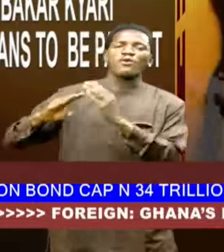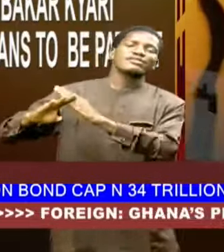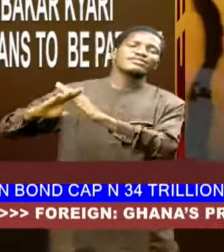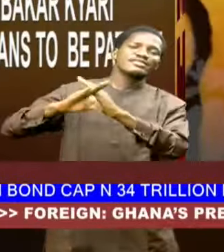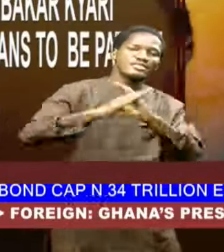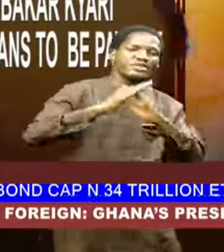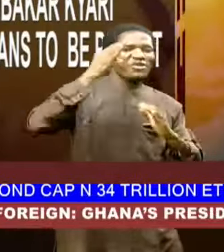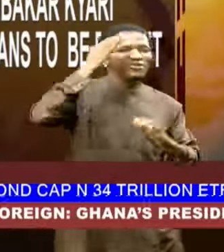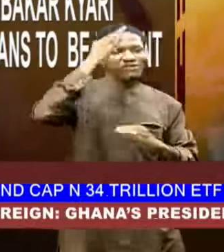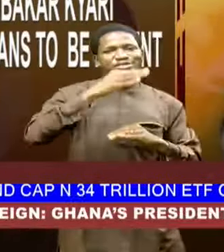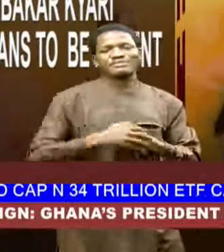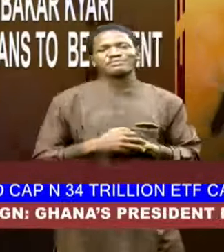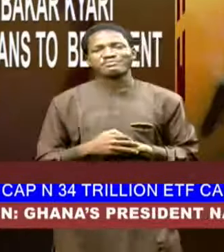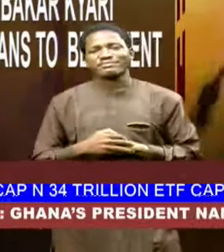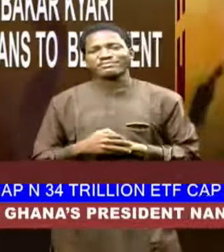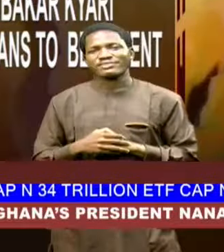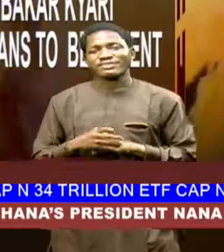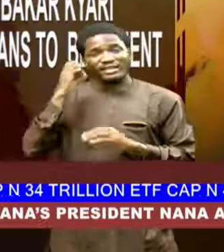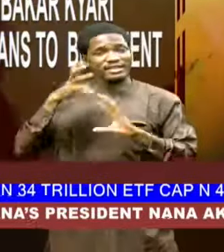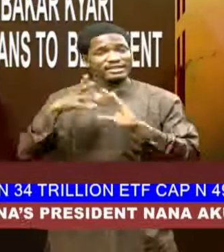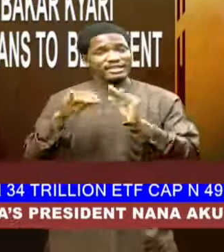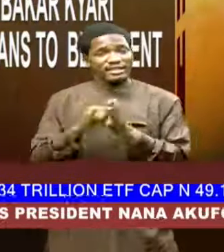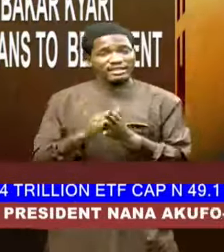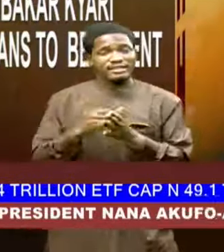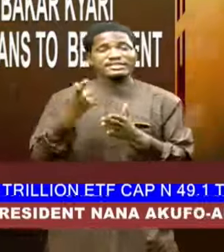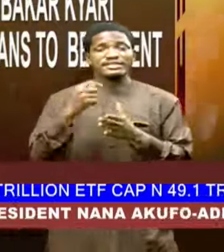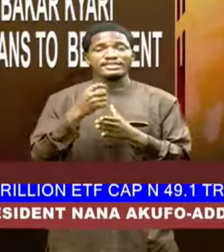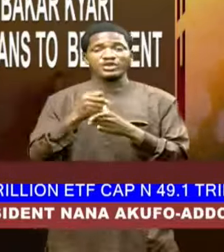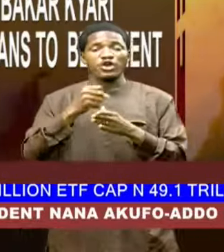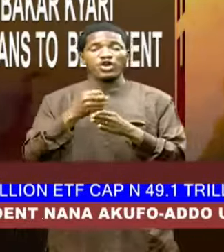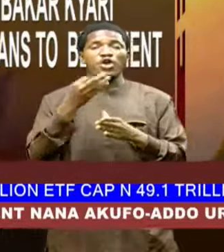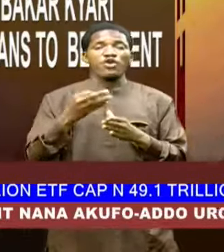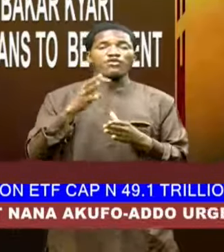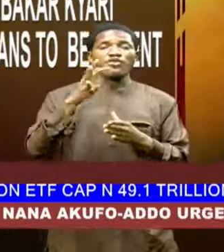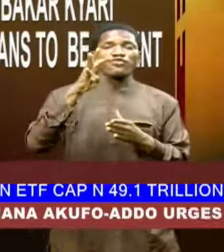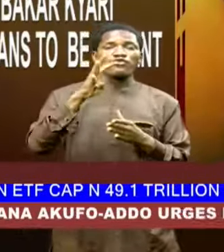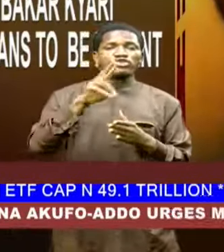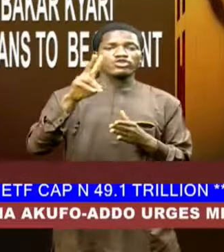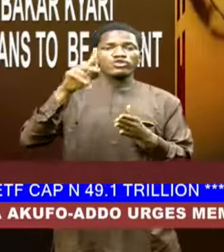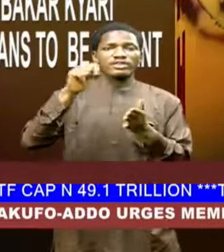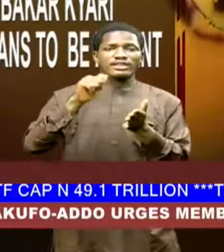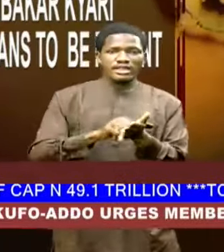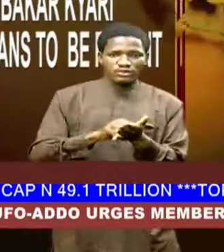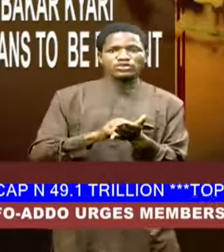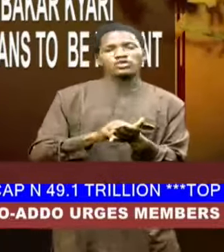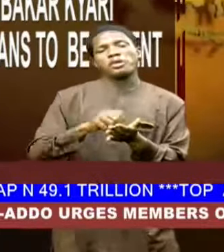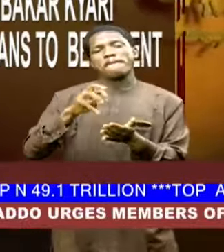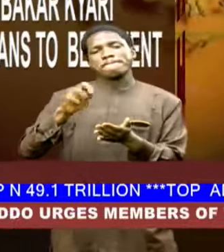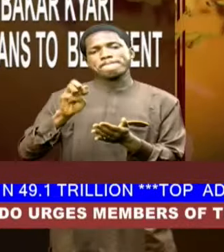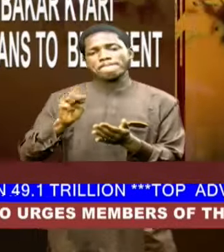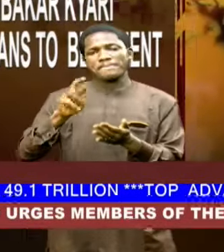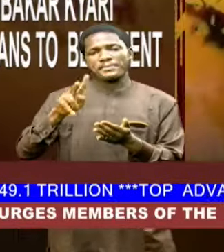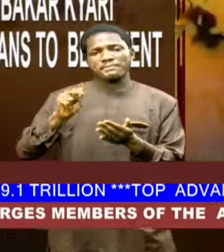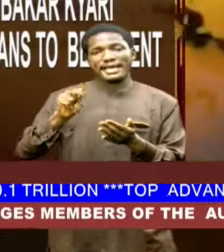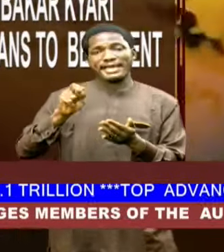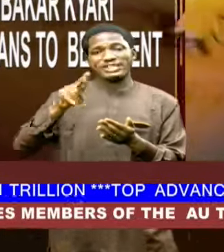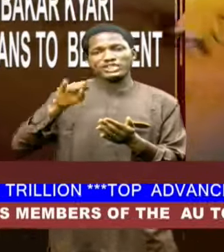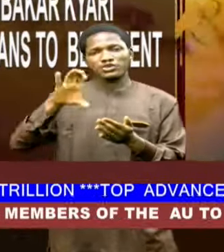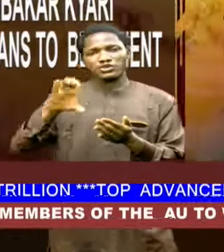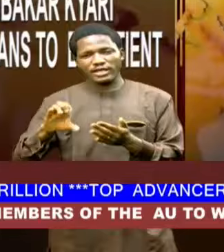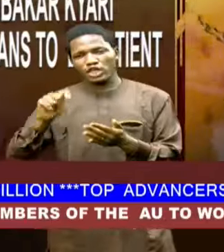therefore assures that the distribution of 42,000 metric tons of grains is approved by Mr. President across